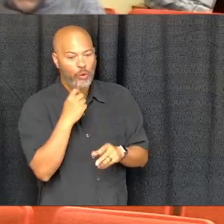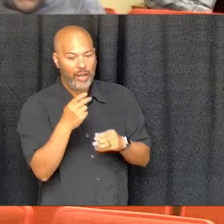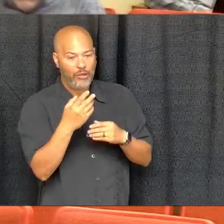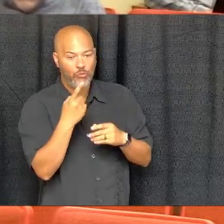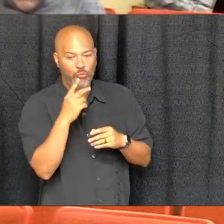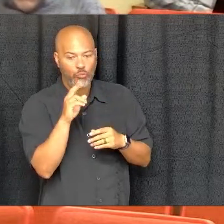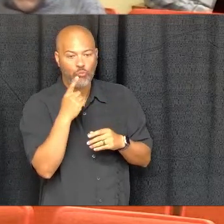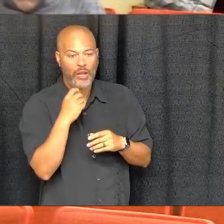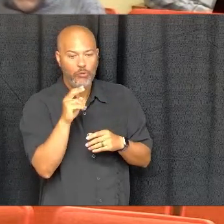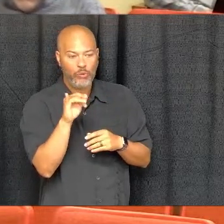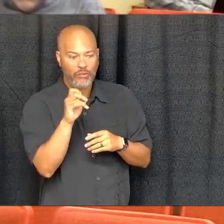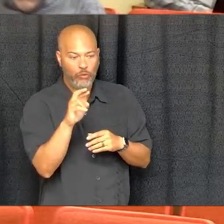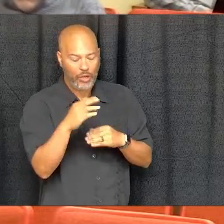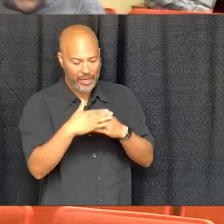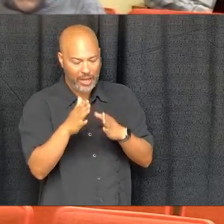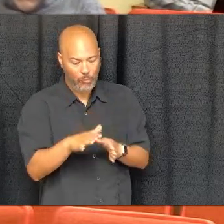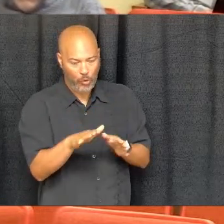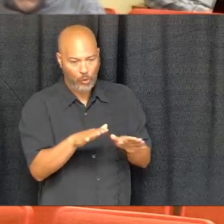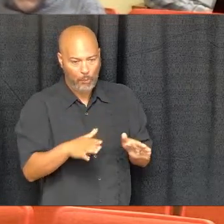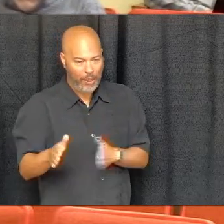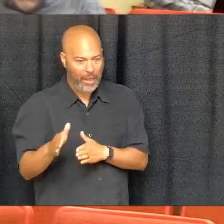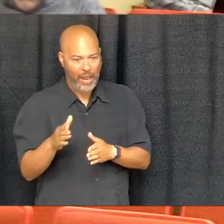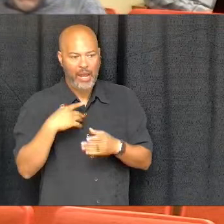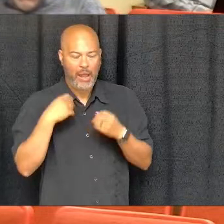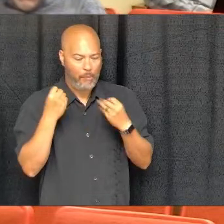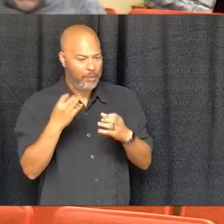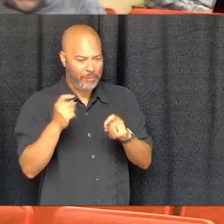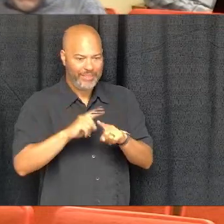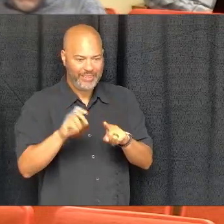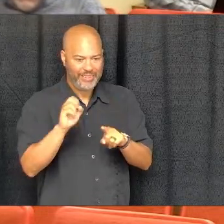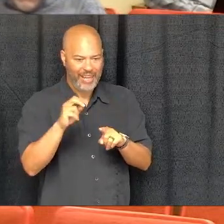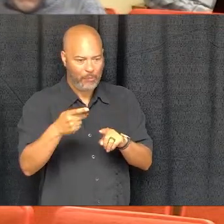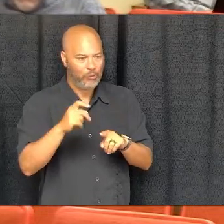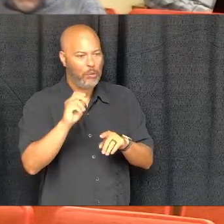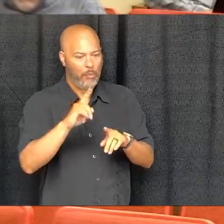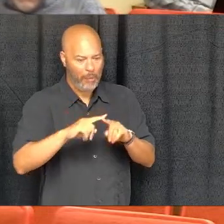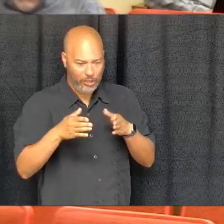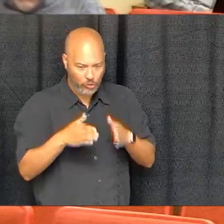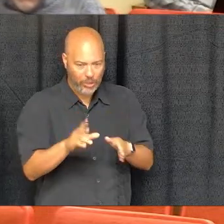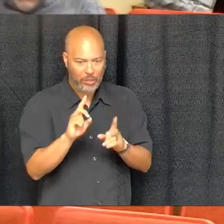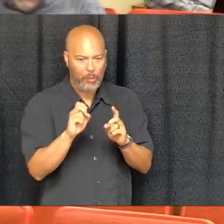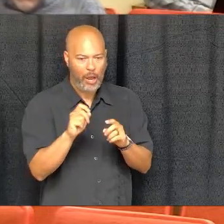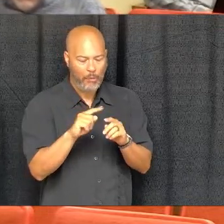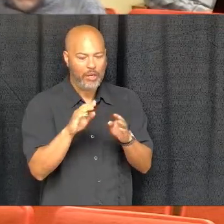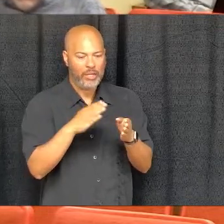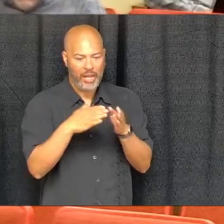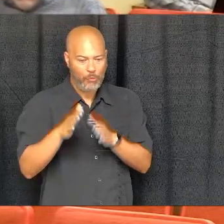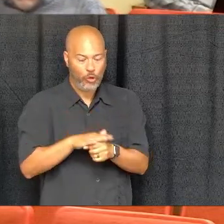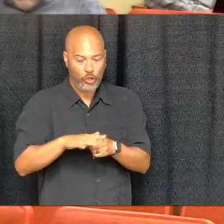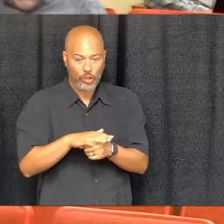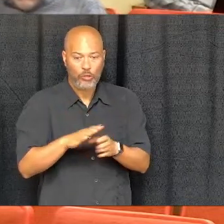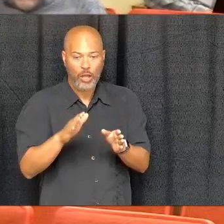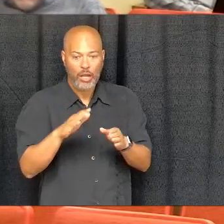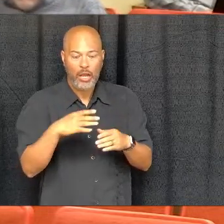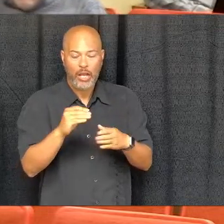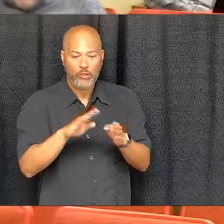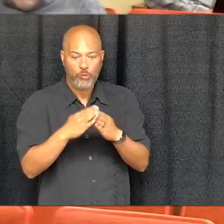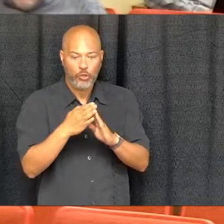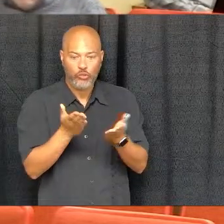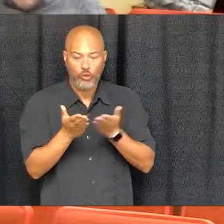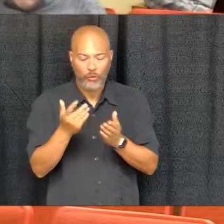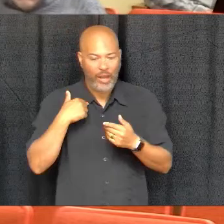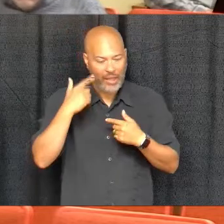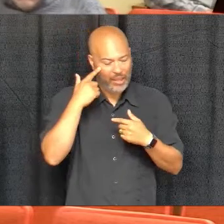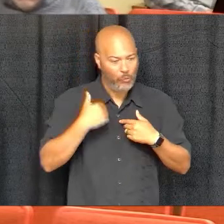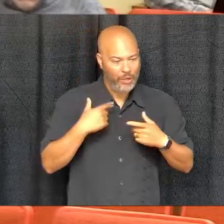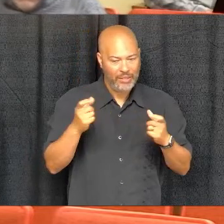Neighborhood Plan, there's multiple steps to be taken, not just by us, but by the street department, neighborhood and community service, and others. I feel like we've taken a